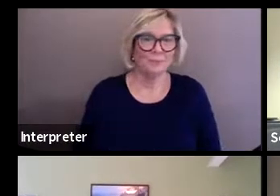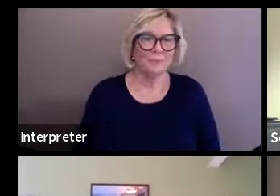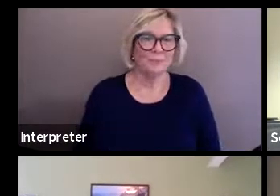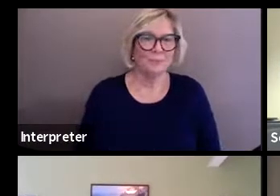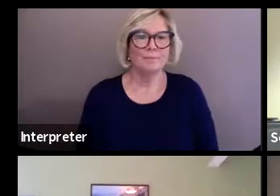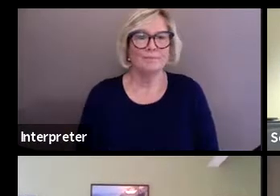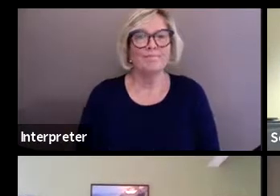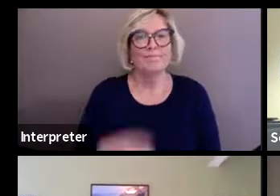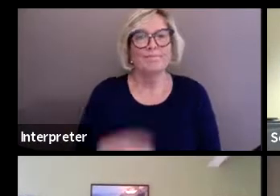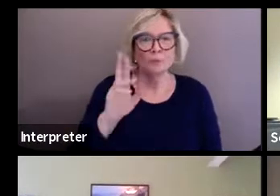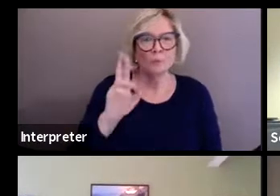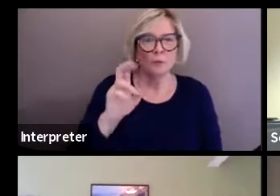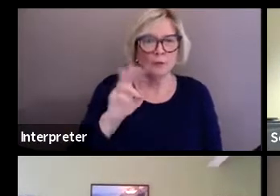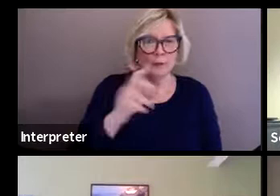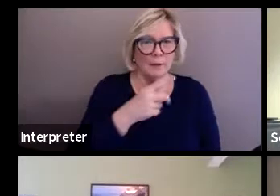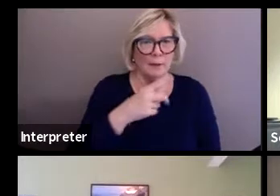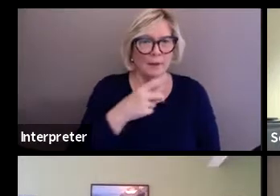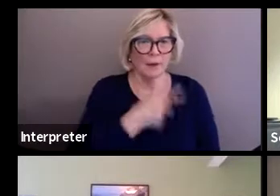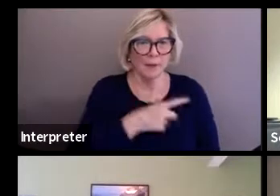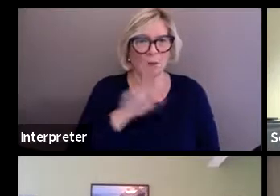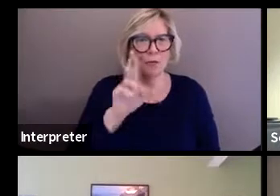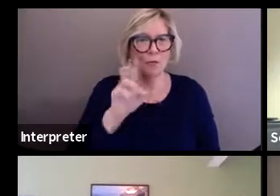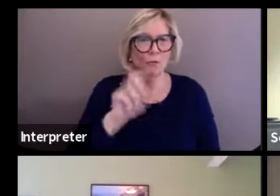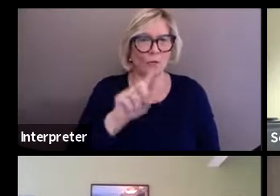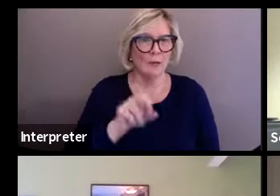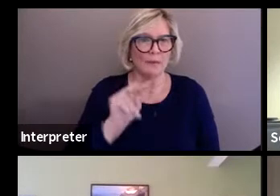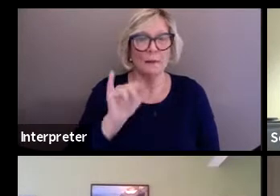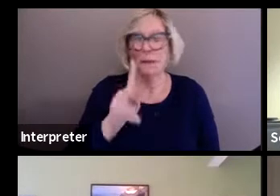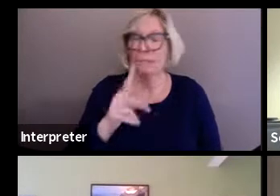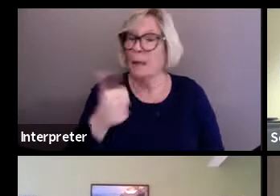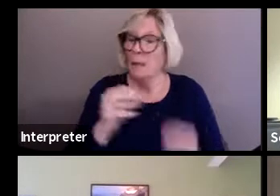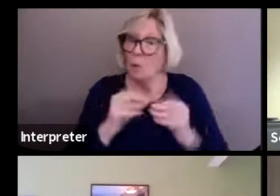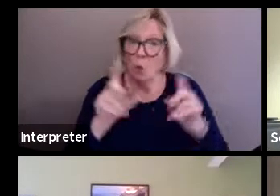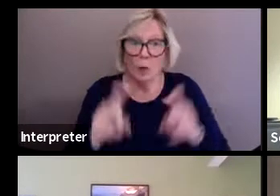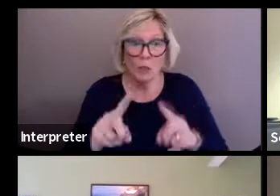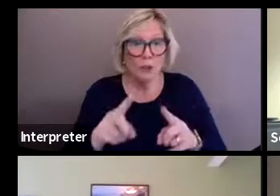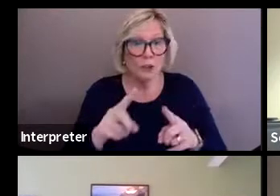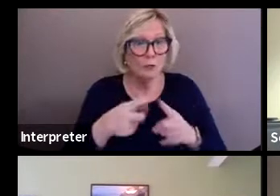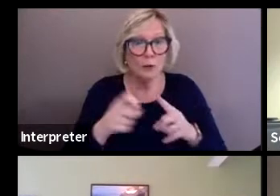Great. Thank you so much. Any additional questions from any of the committee members?